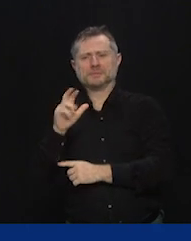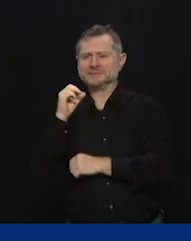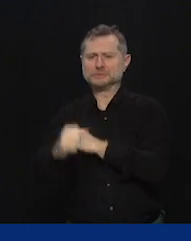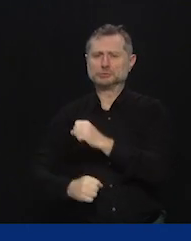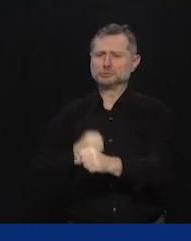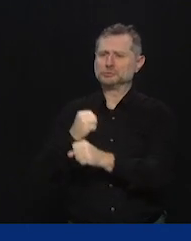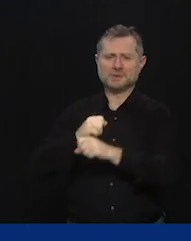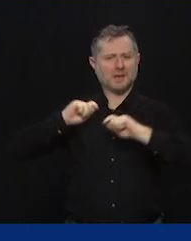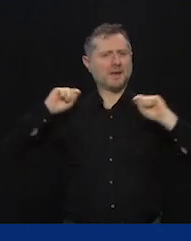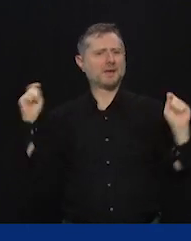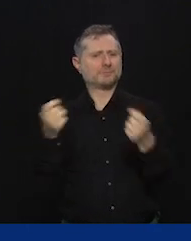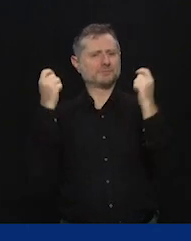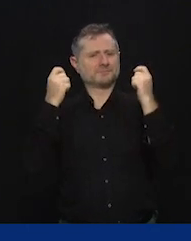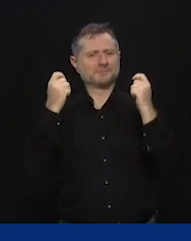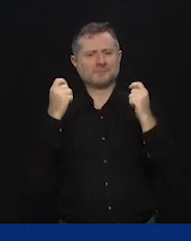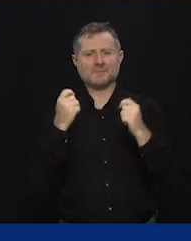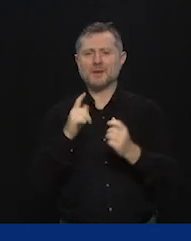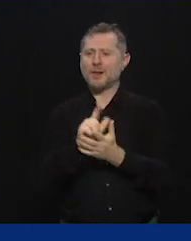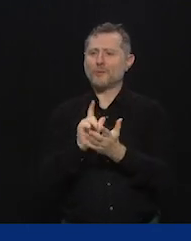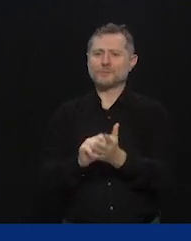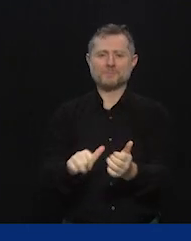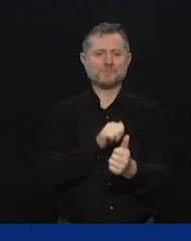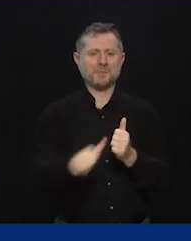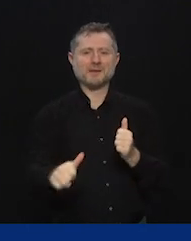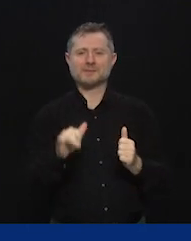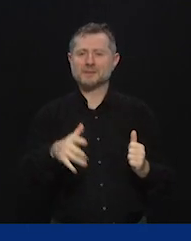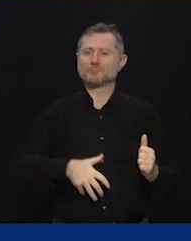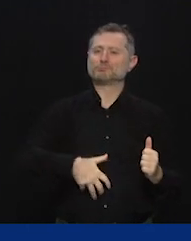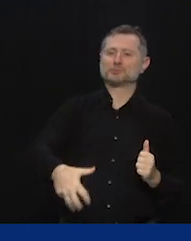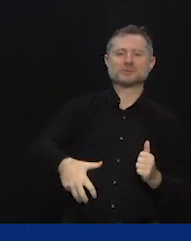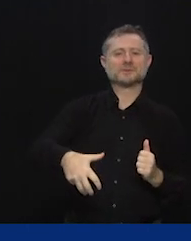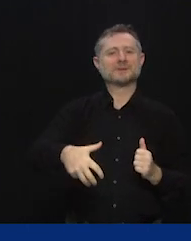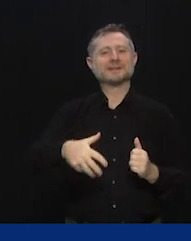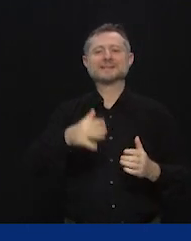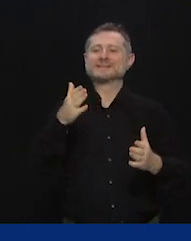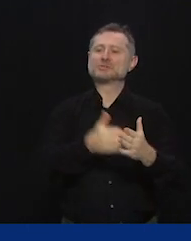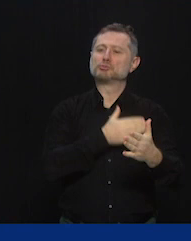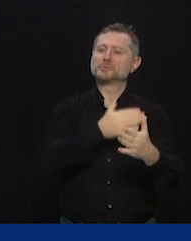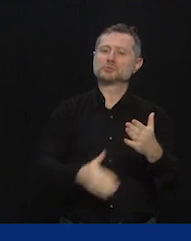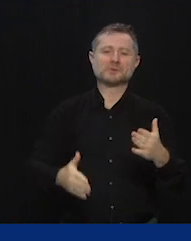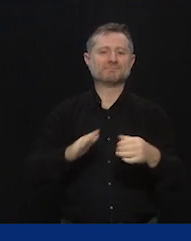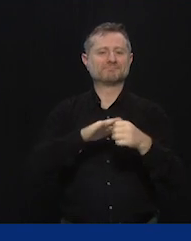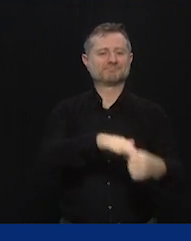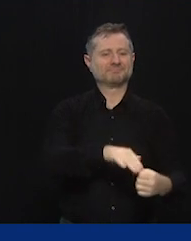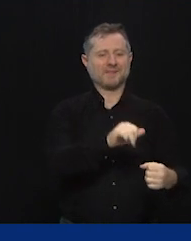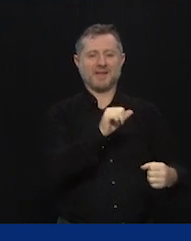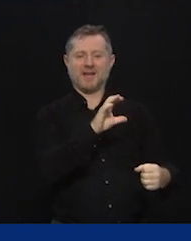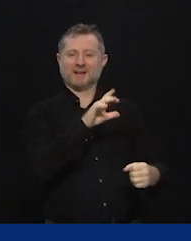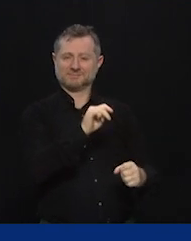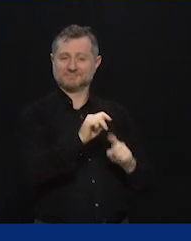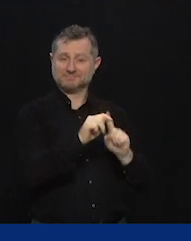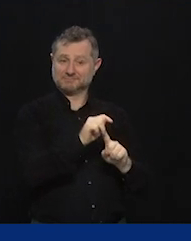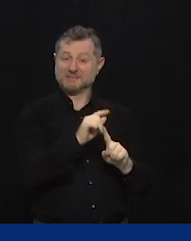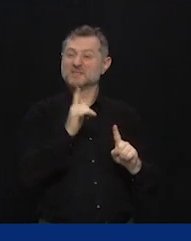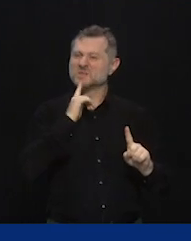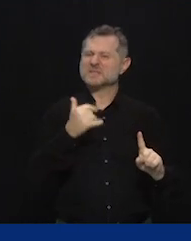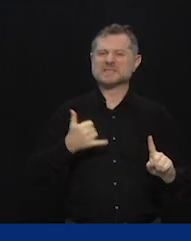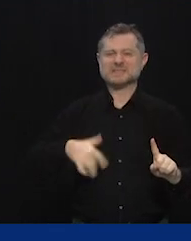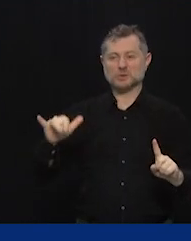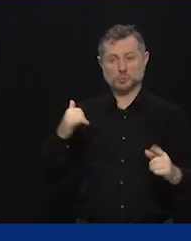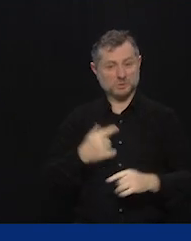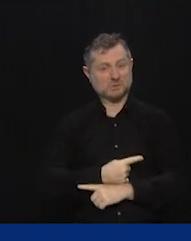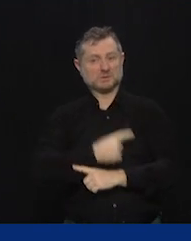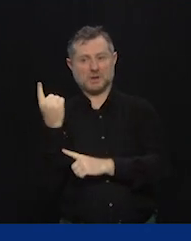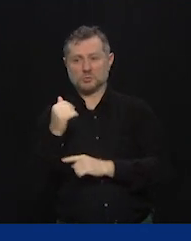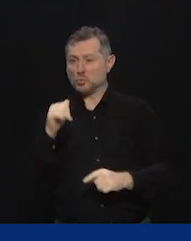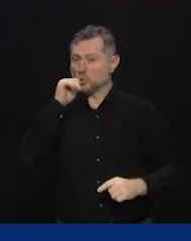in 2021, pregnant workers are still being forced to choose between their jobs and a healthy pregnancy. While